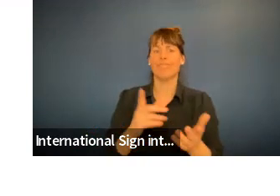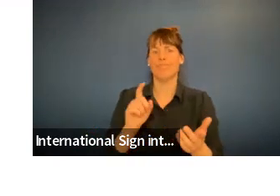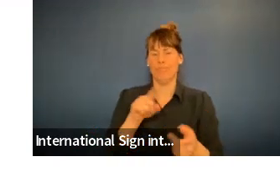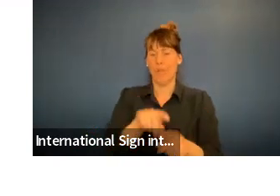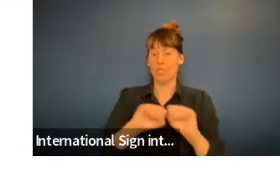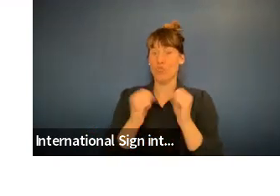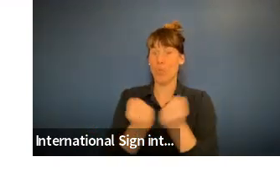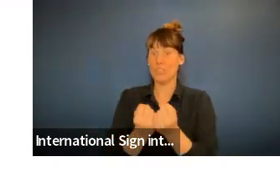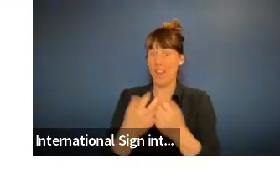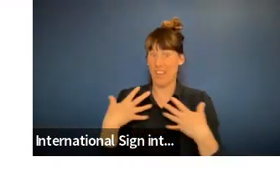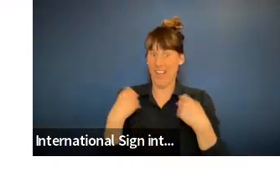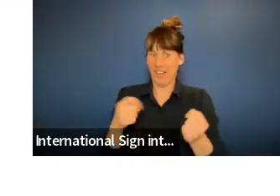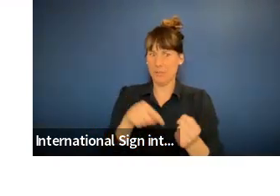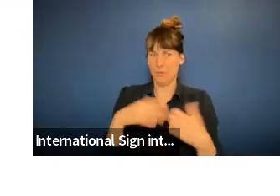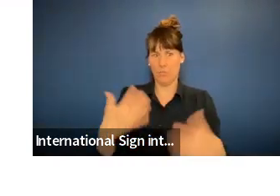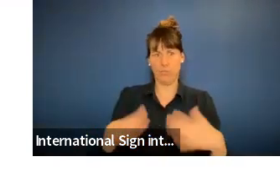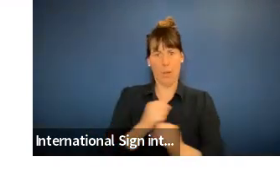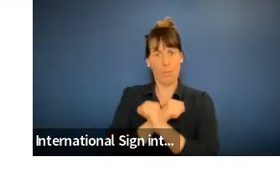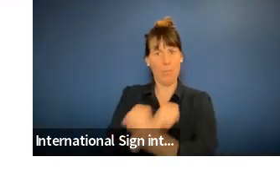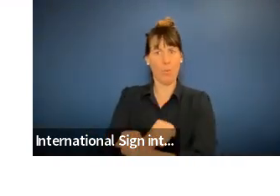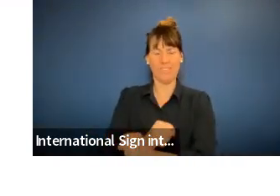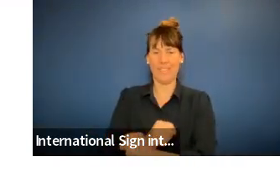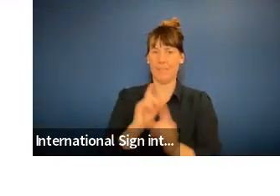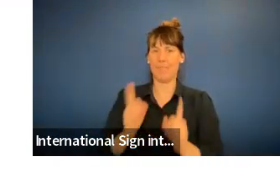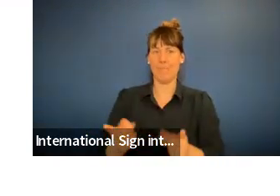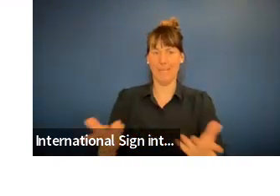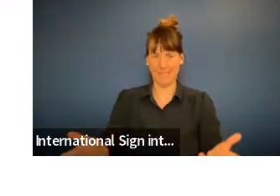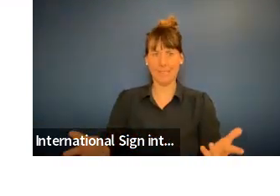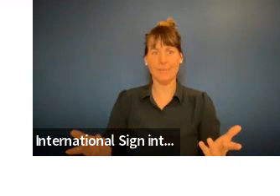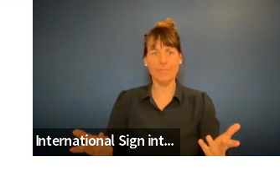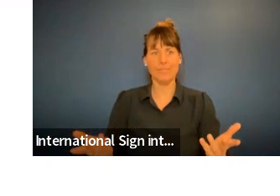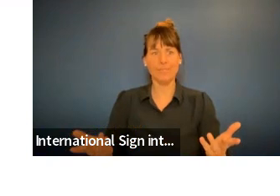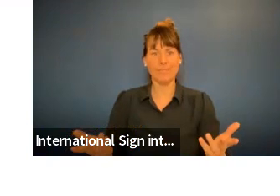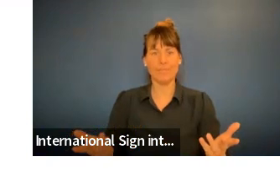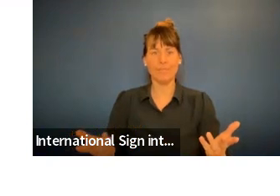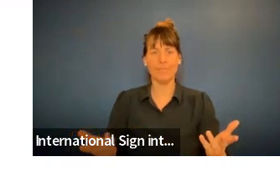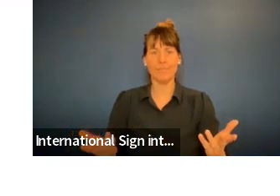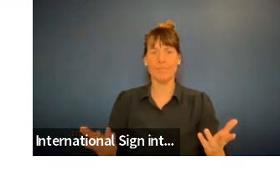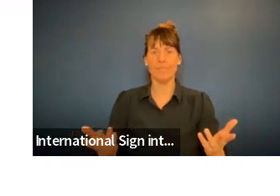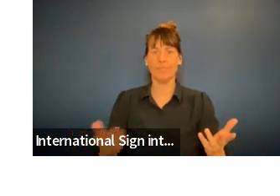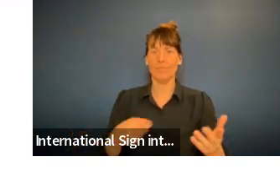also an area that requires further research in order to inform those policy responses.